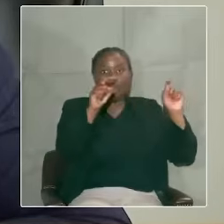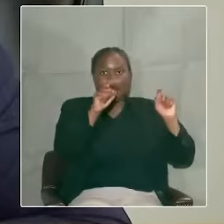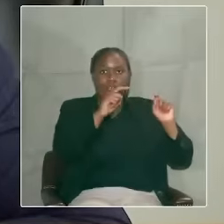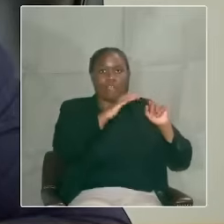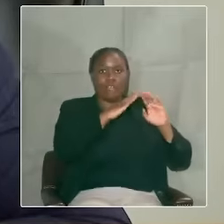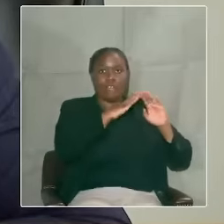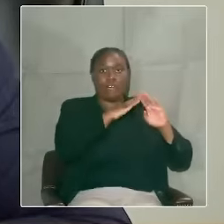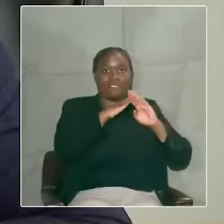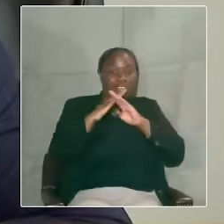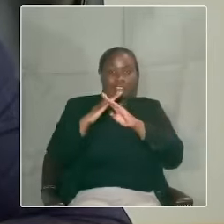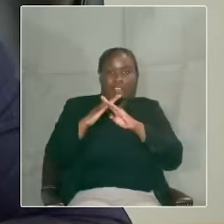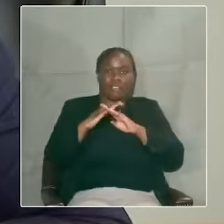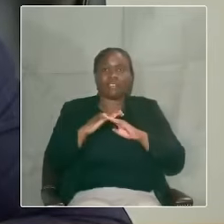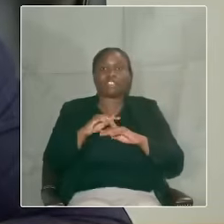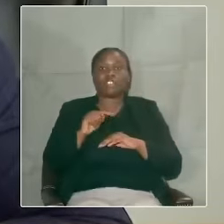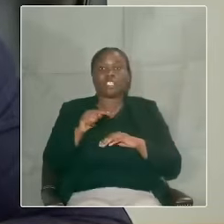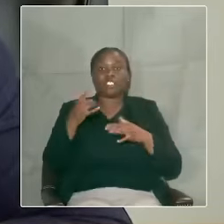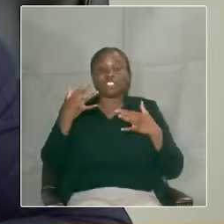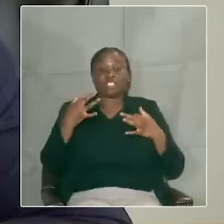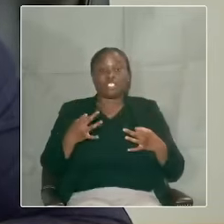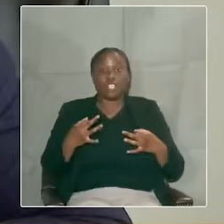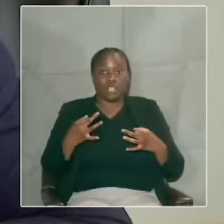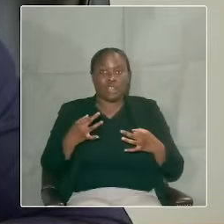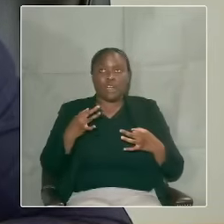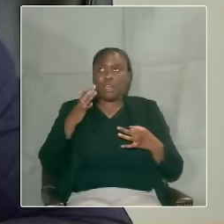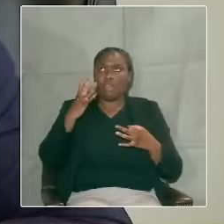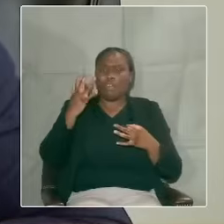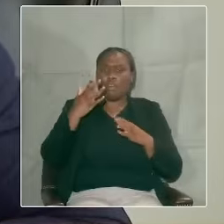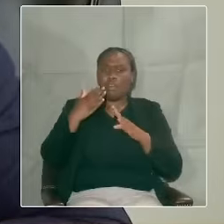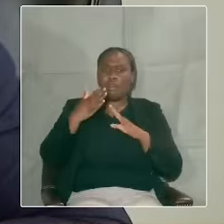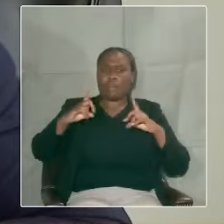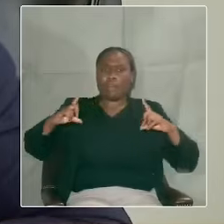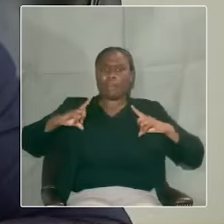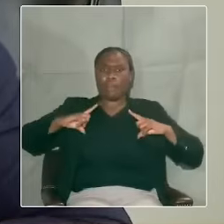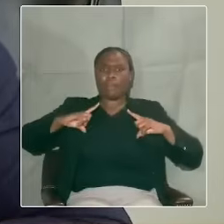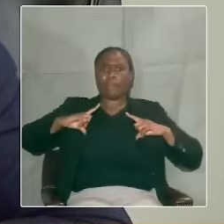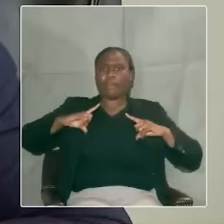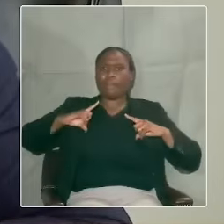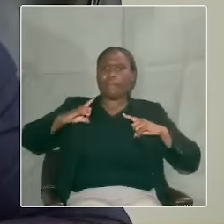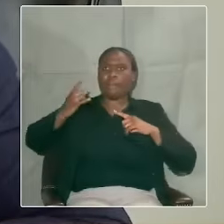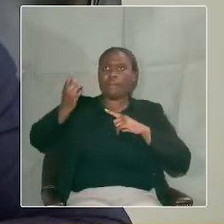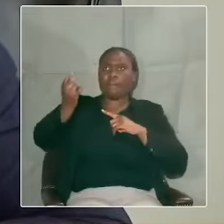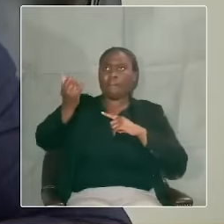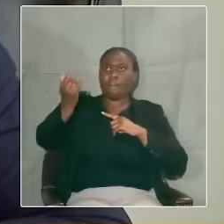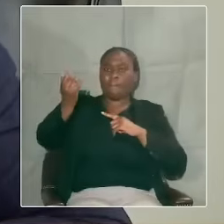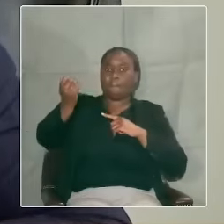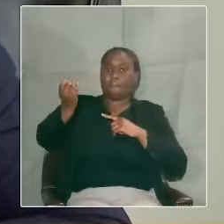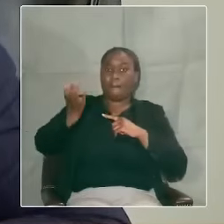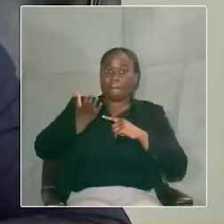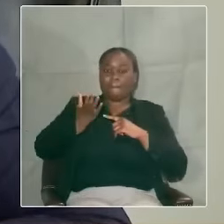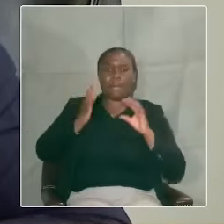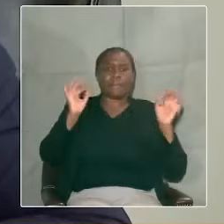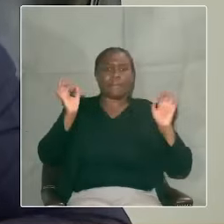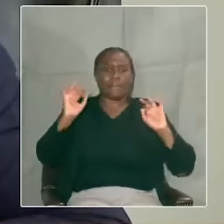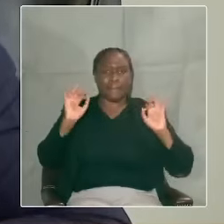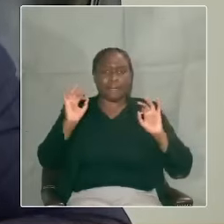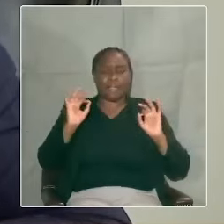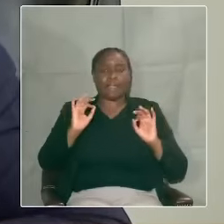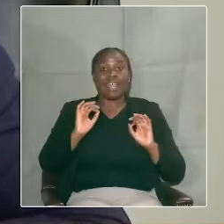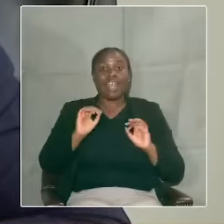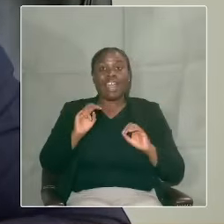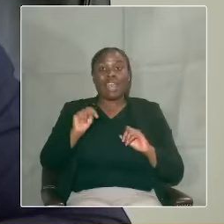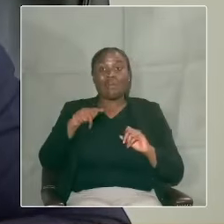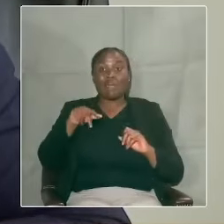prior consultation or warning, created significant uncertainty amongst key stakeholders like your